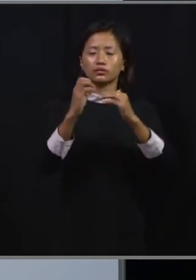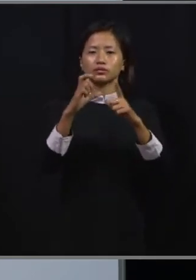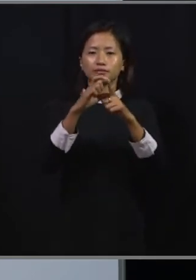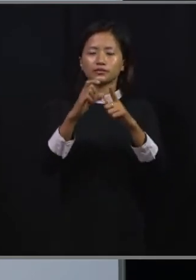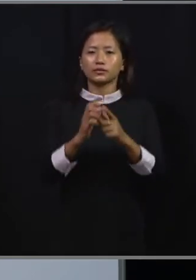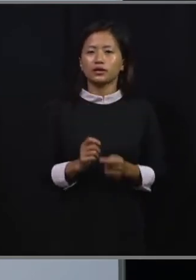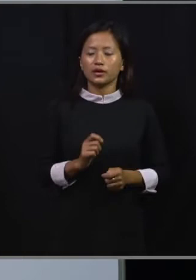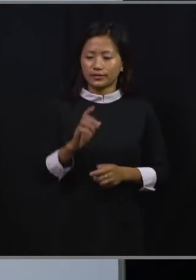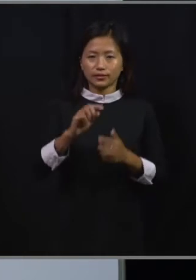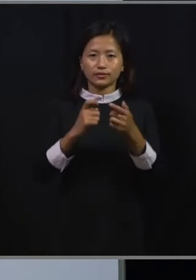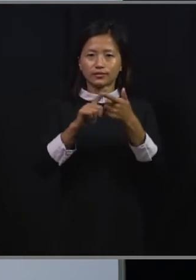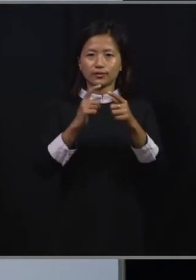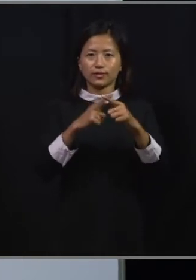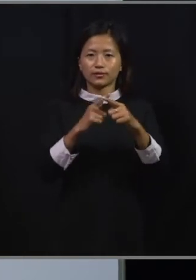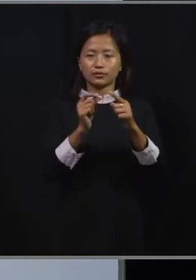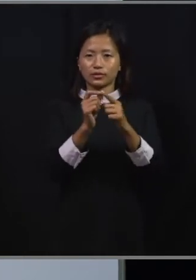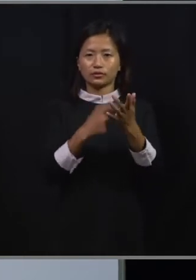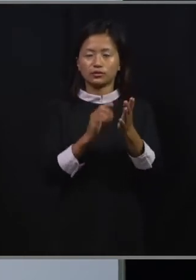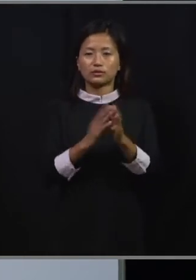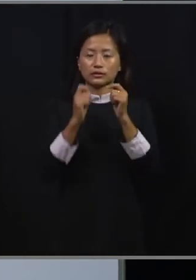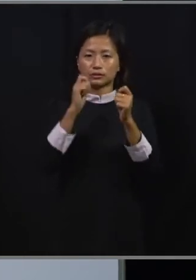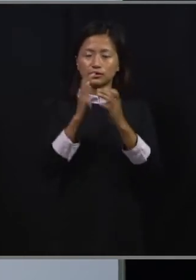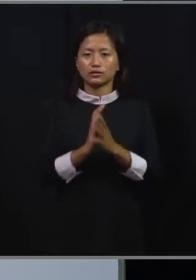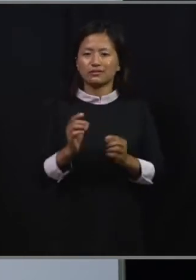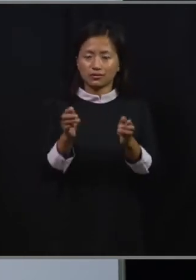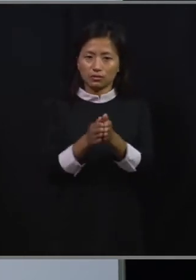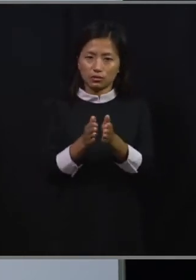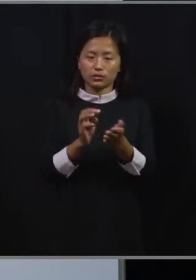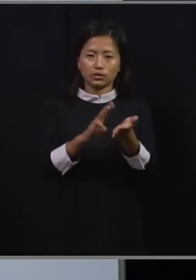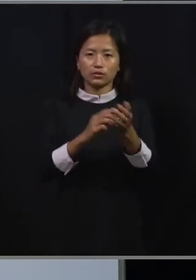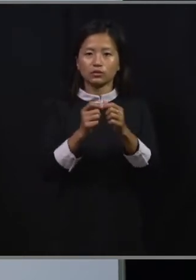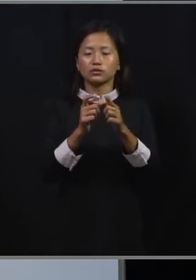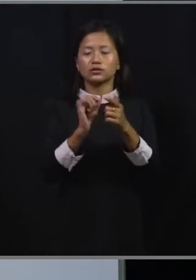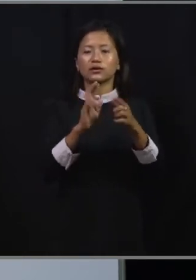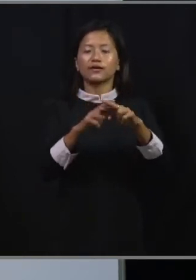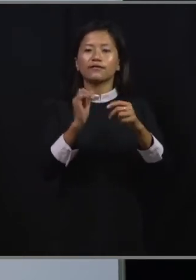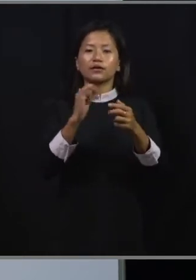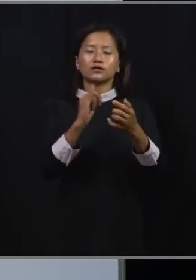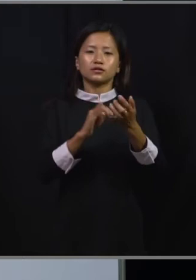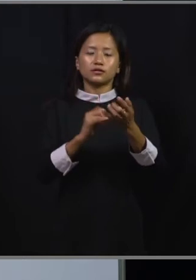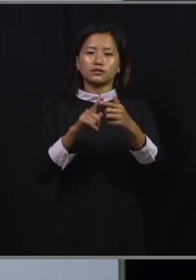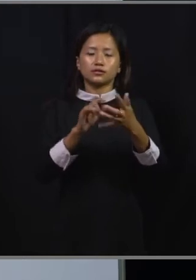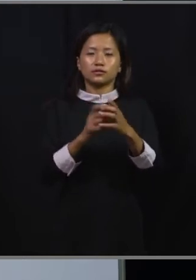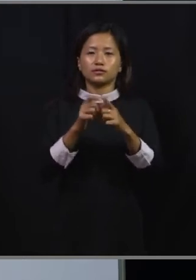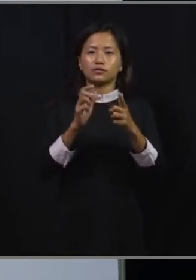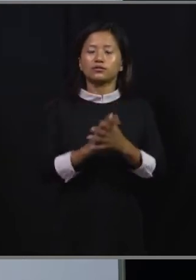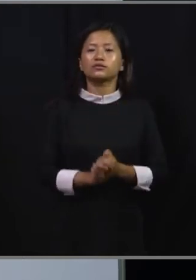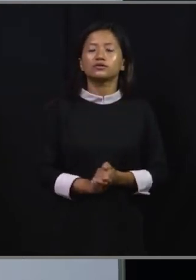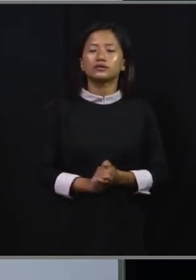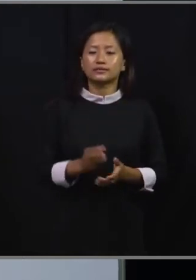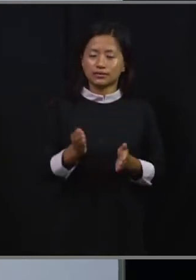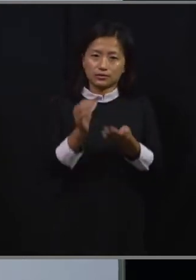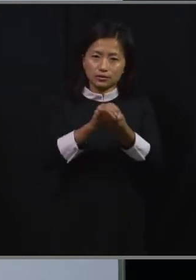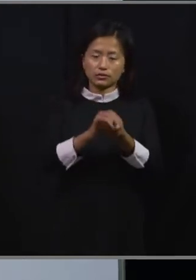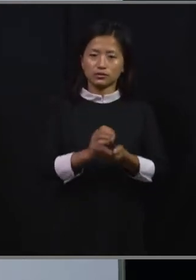expression. Now we have to modify this expression a little bit. Okay, I'll modify this expression a little bit. Okay, so let's give this